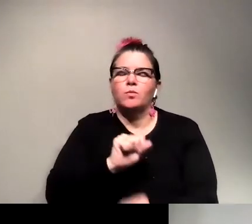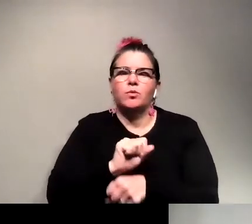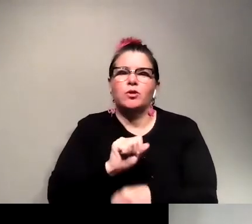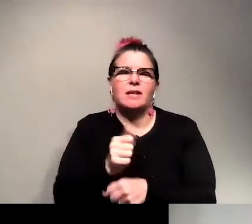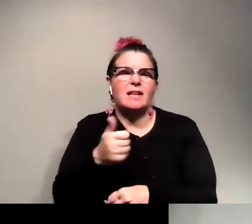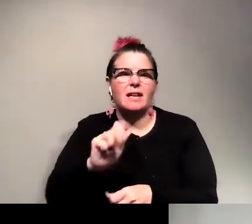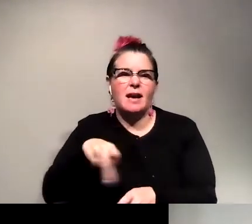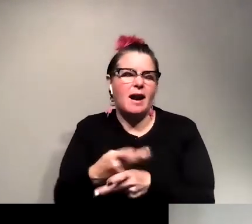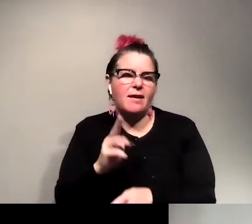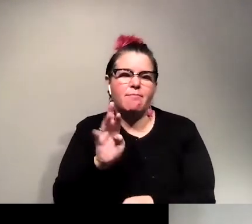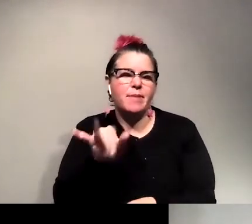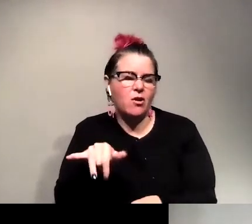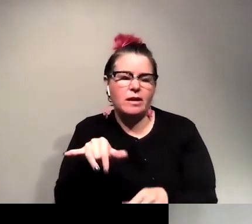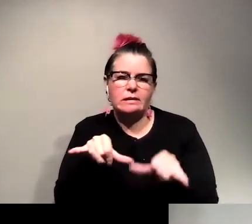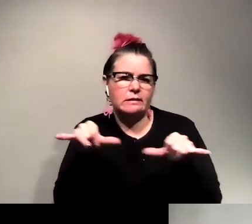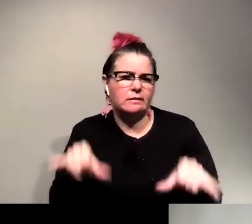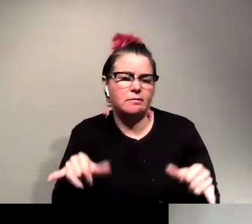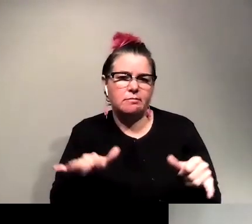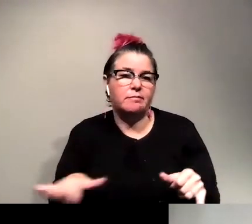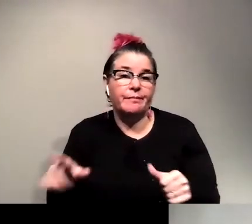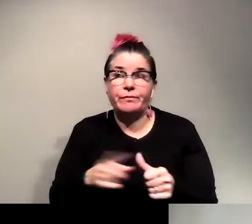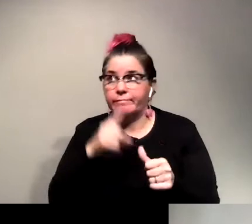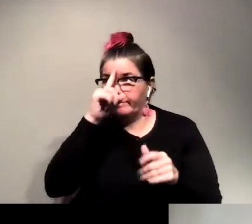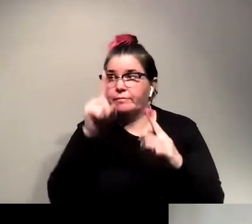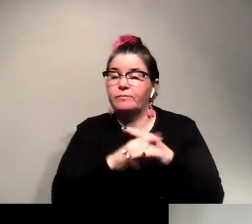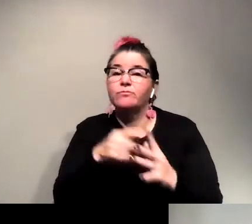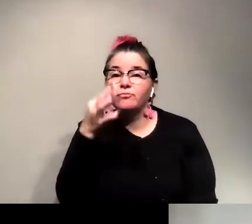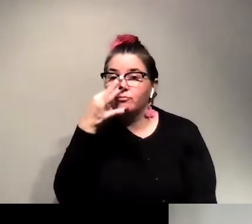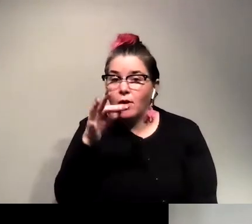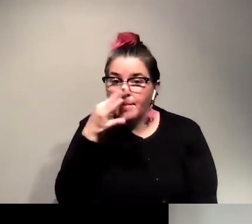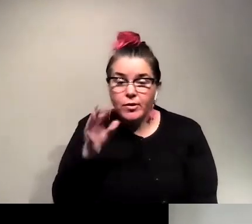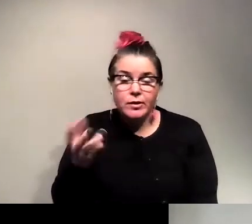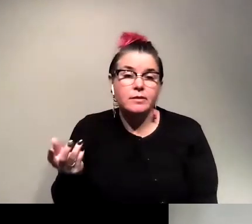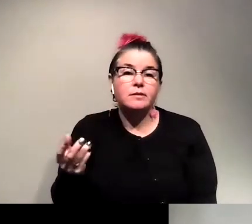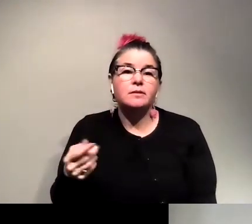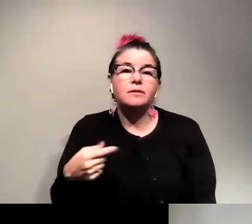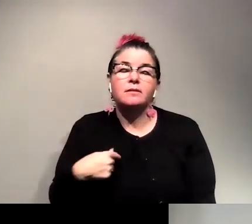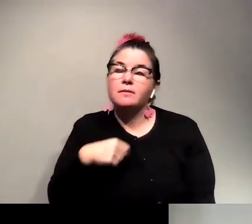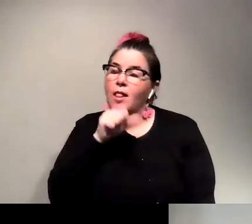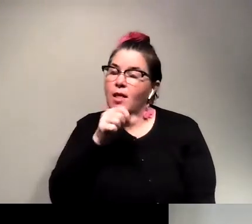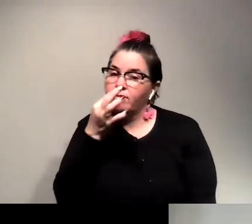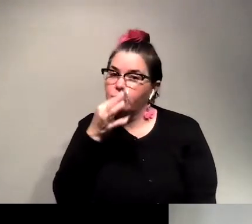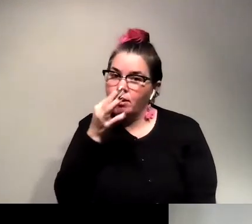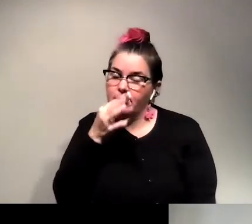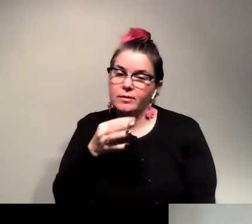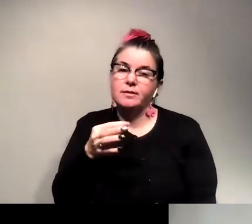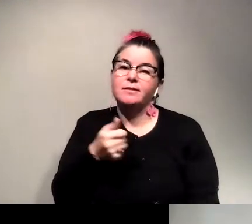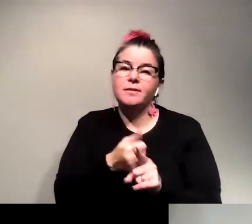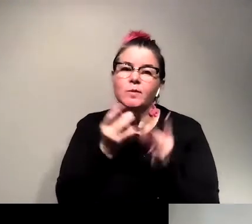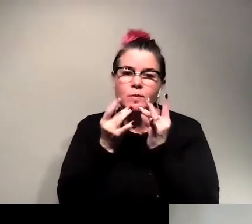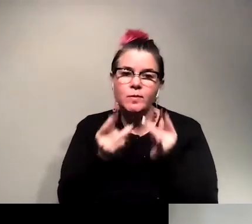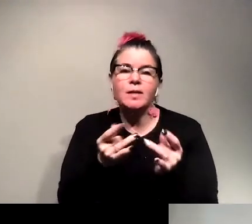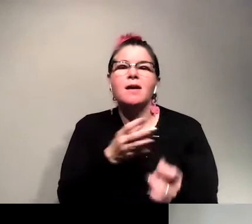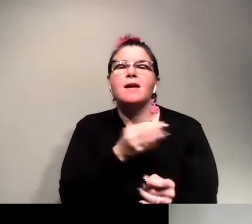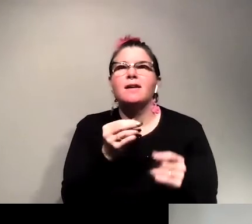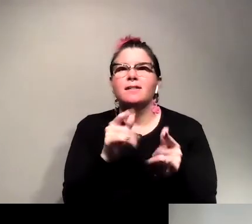berry system. I think the first thing that pops to mind is strawberries. I absolutely love strawberries. Not only are they really delicious, but they're